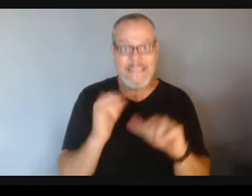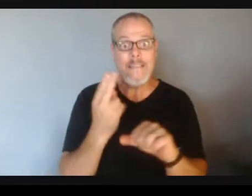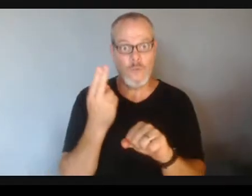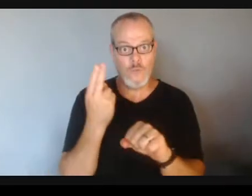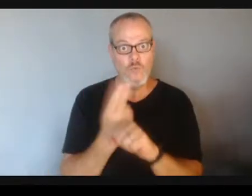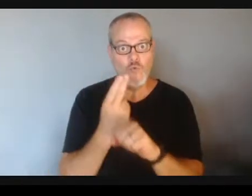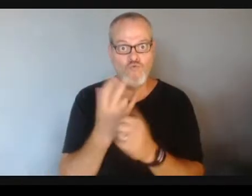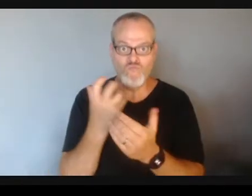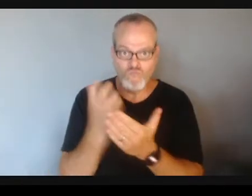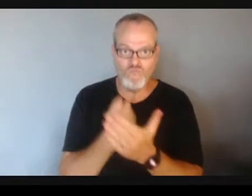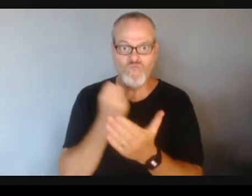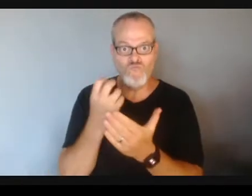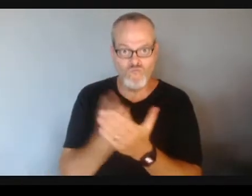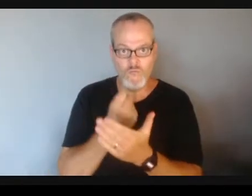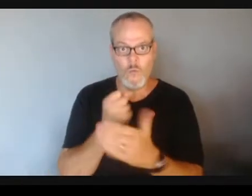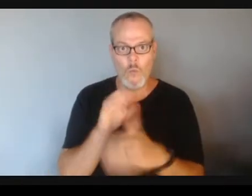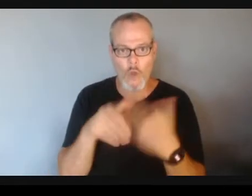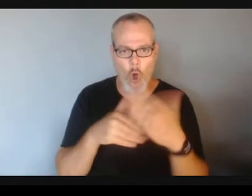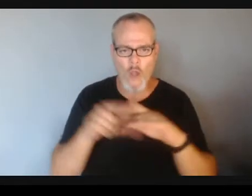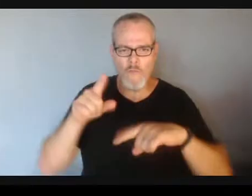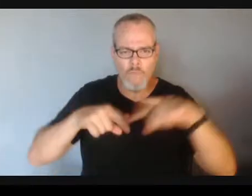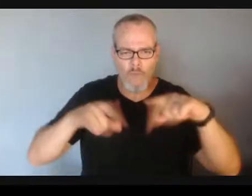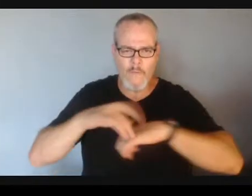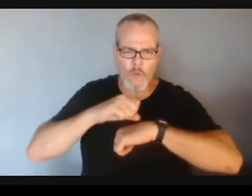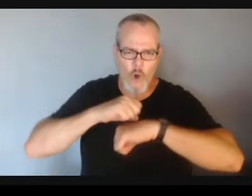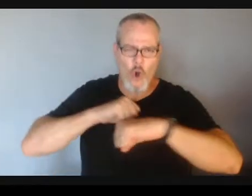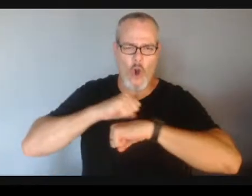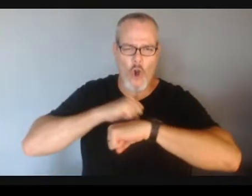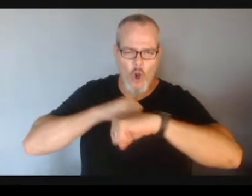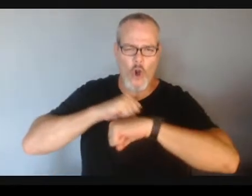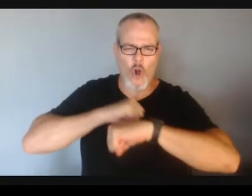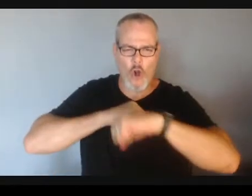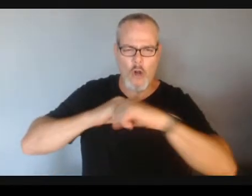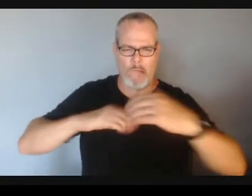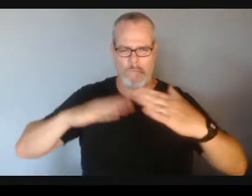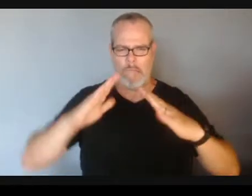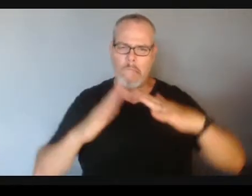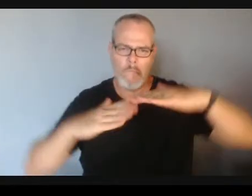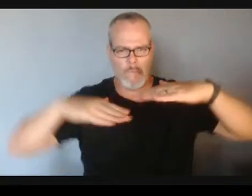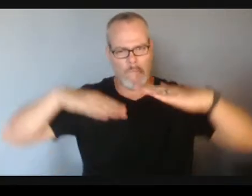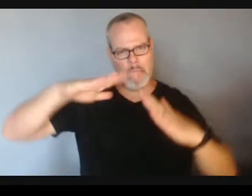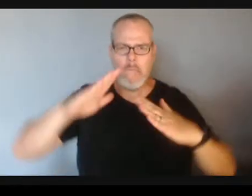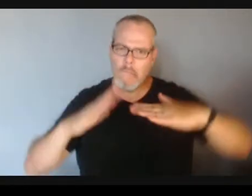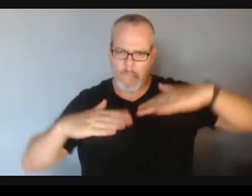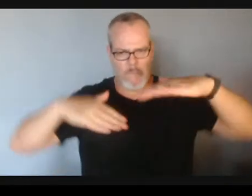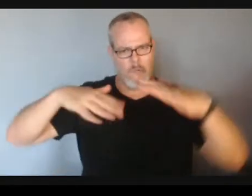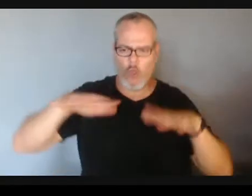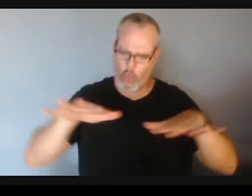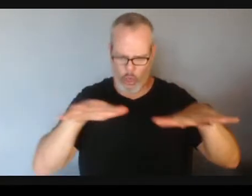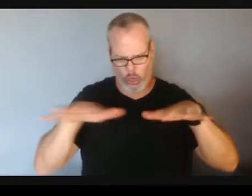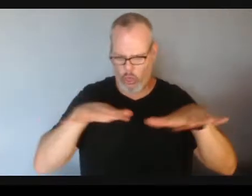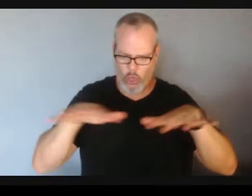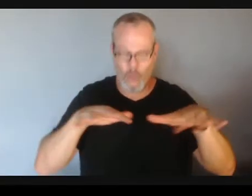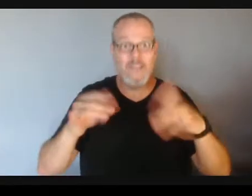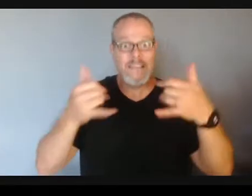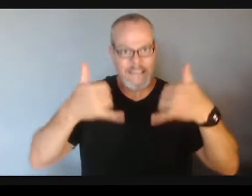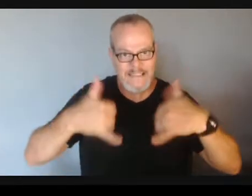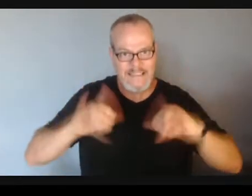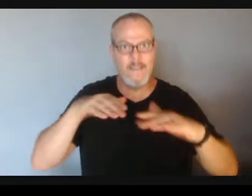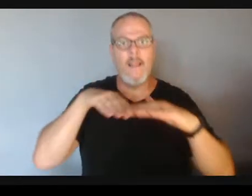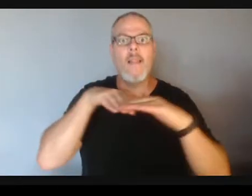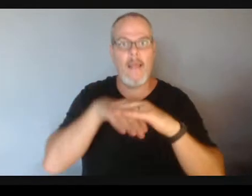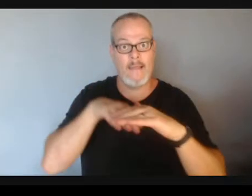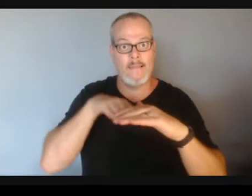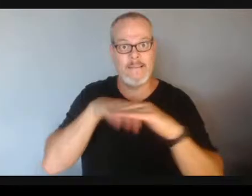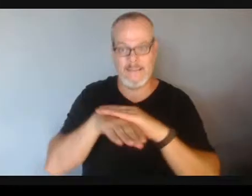all the swarms of earthquakes everywhere, the ground continually moving. It's still accessible.